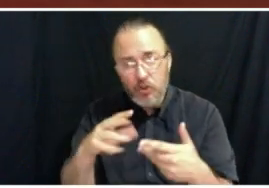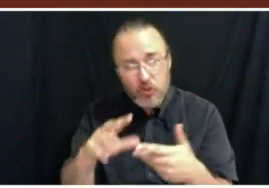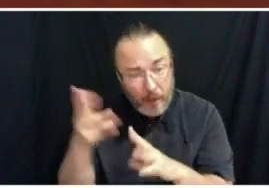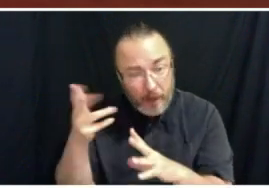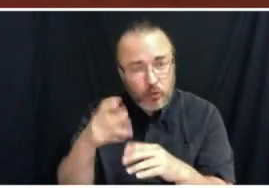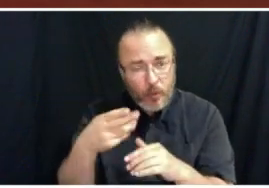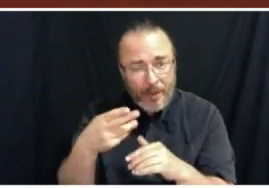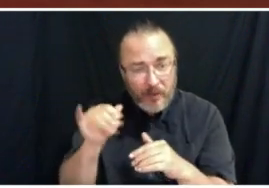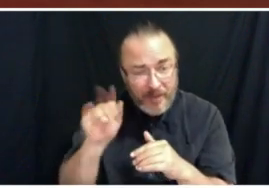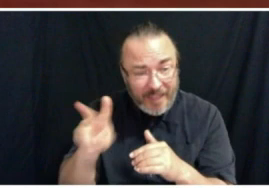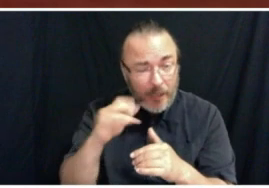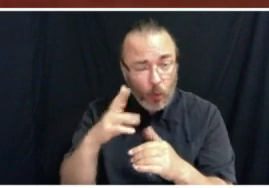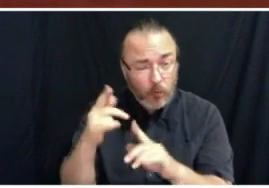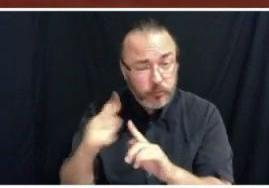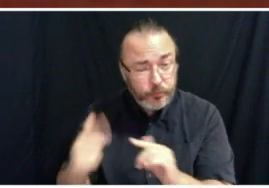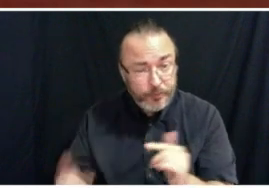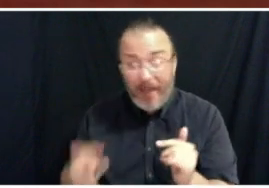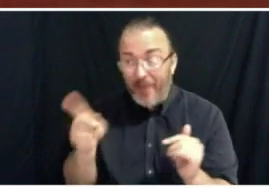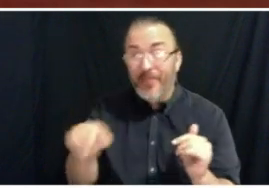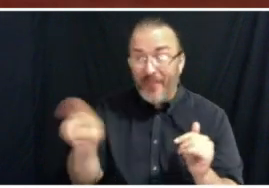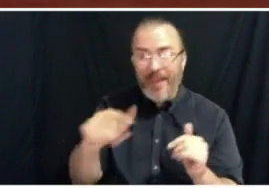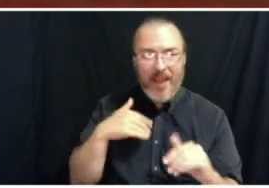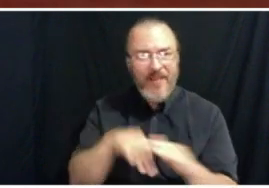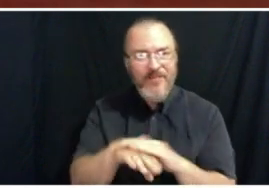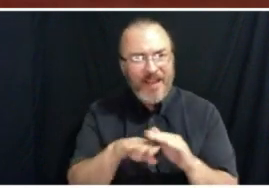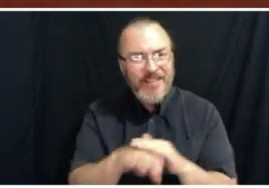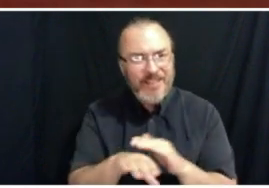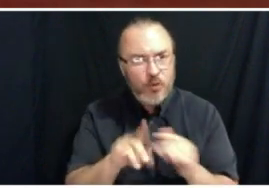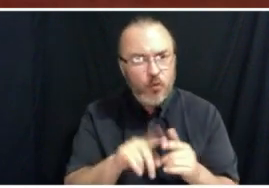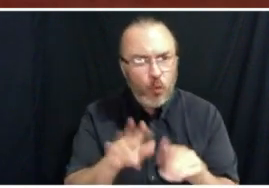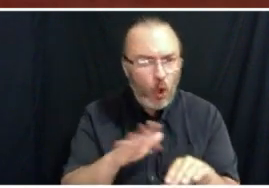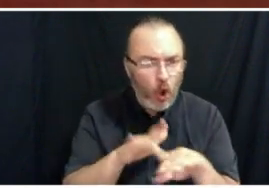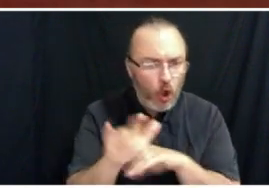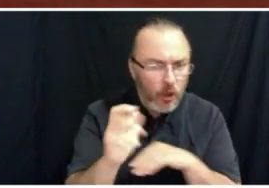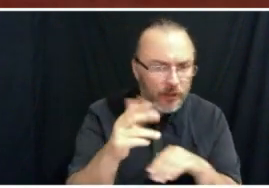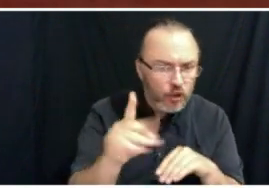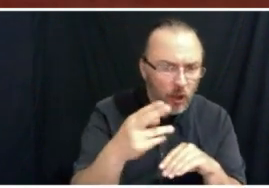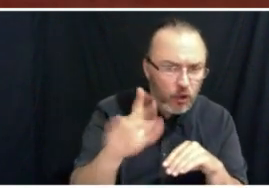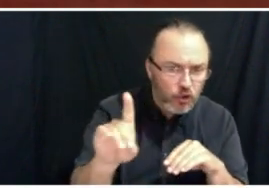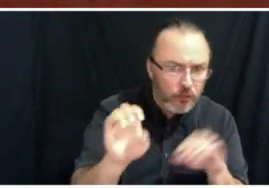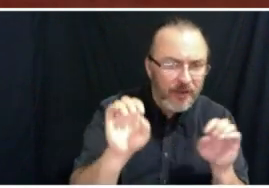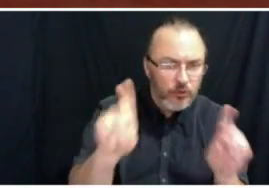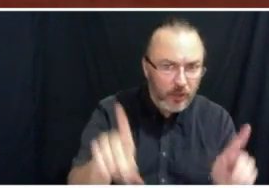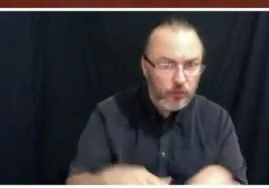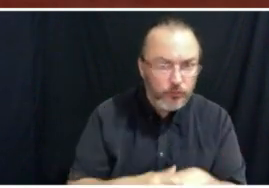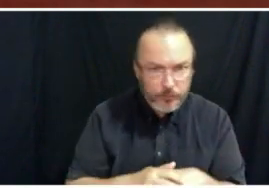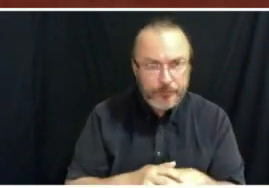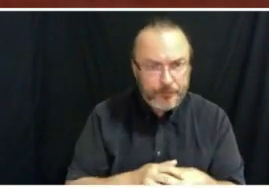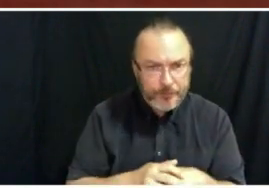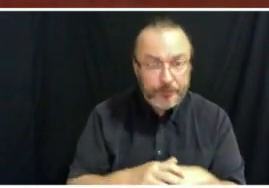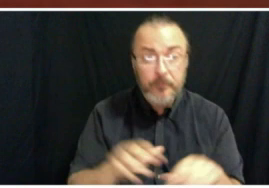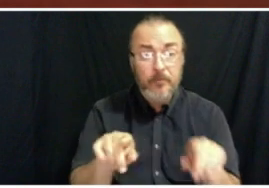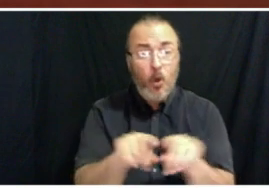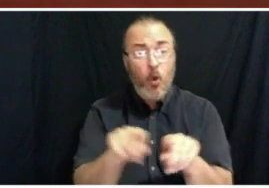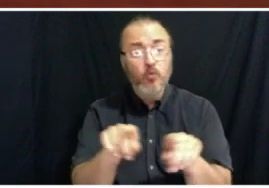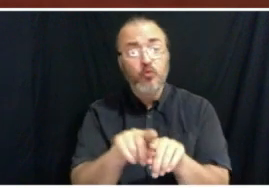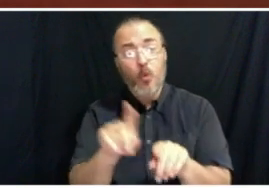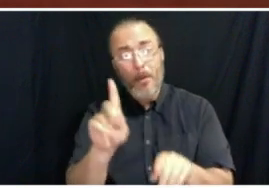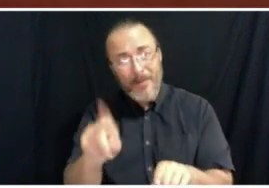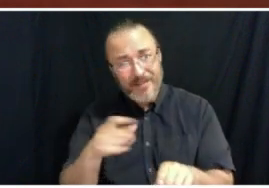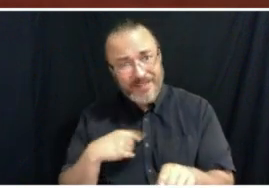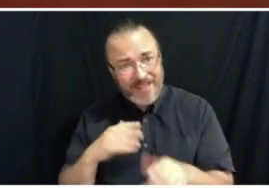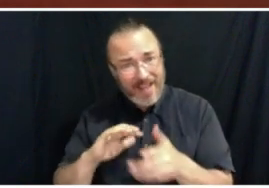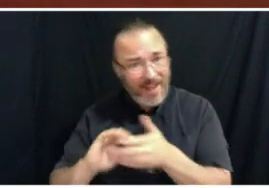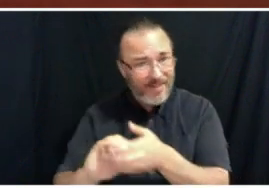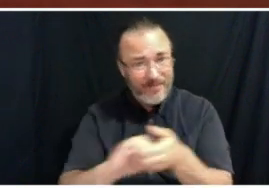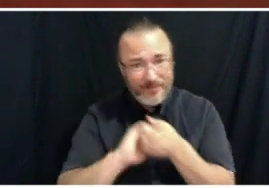have access to early childhood education. And there has to be a cooperation across the